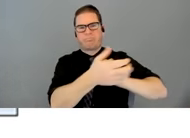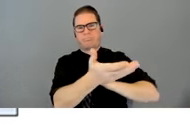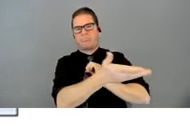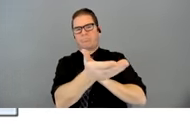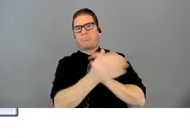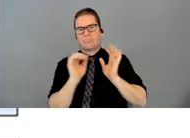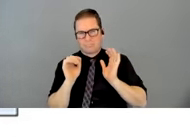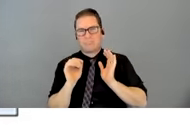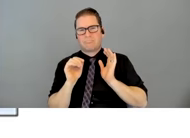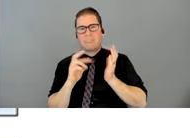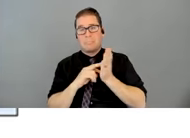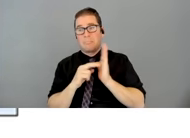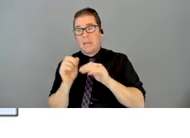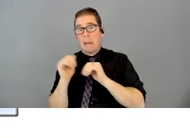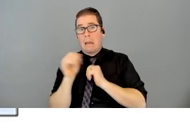So